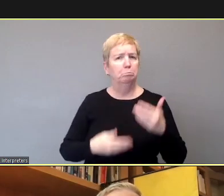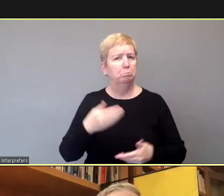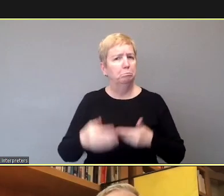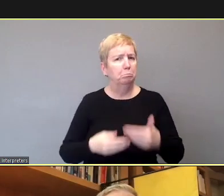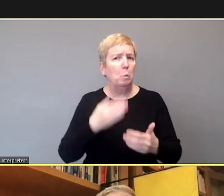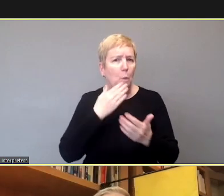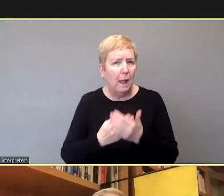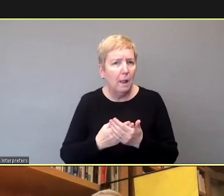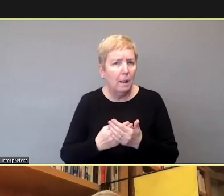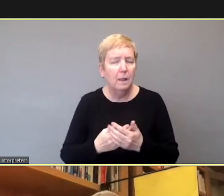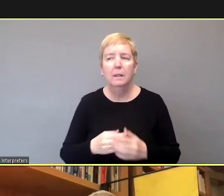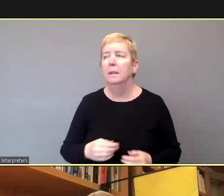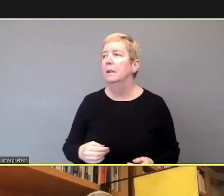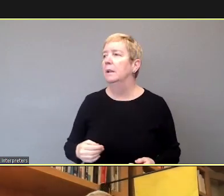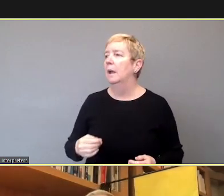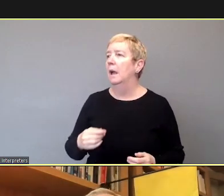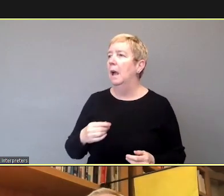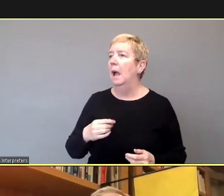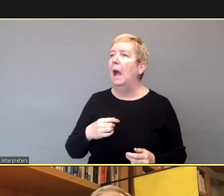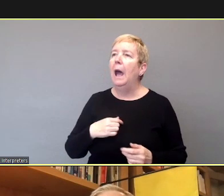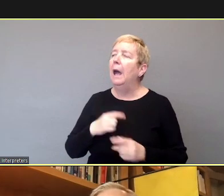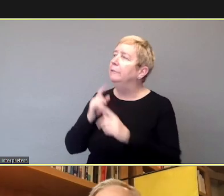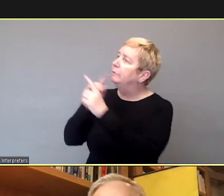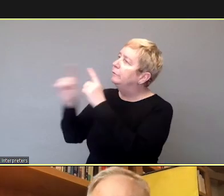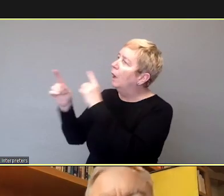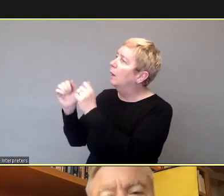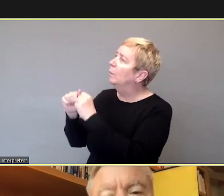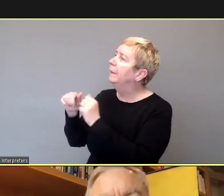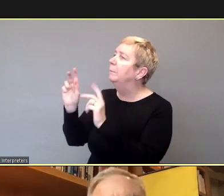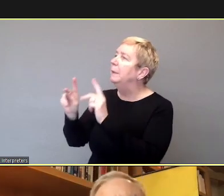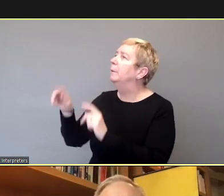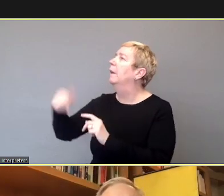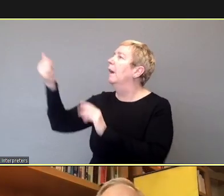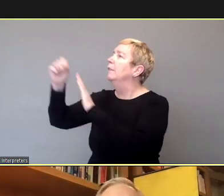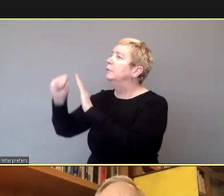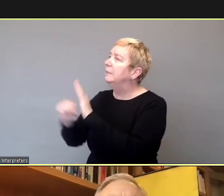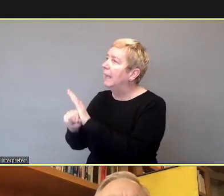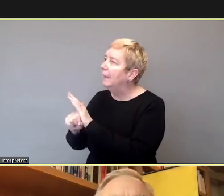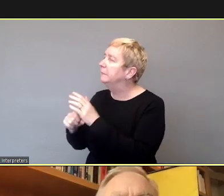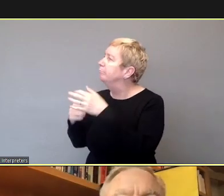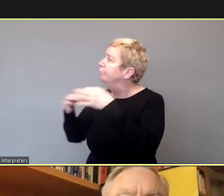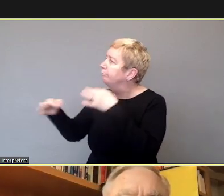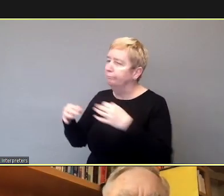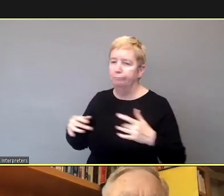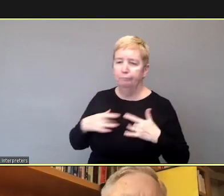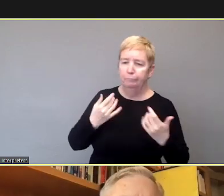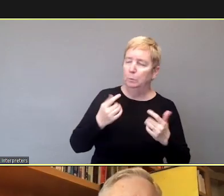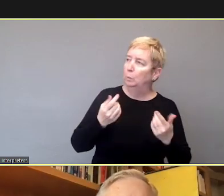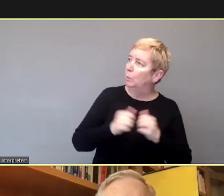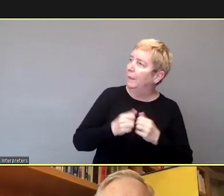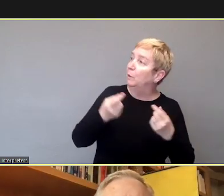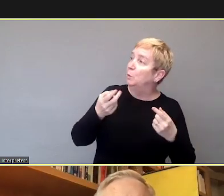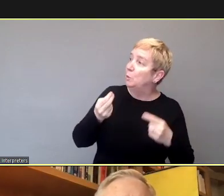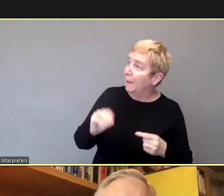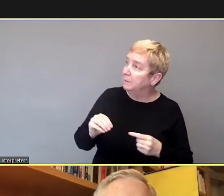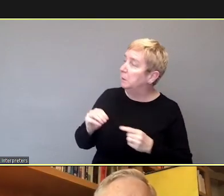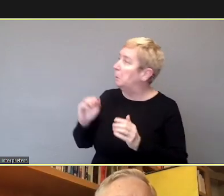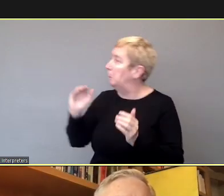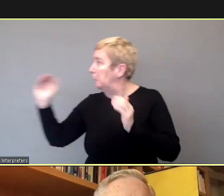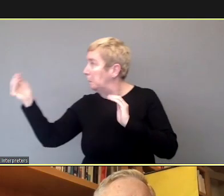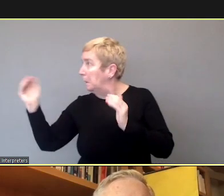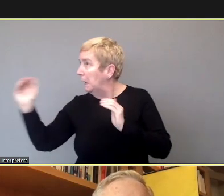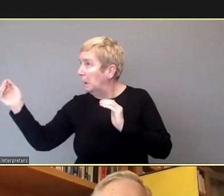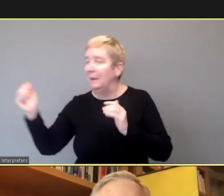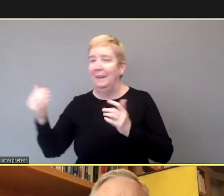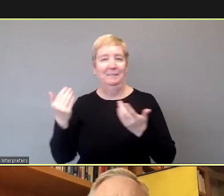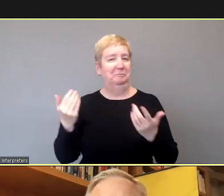curve. Talking with some people nationally today about how we were figuring this out. And once again, New Mexico kind of leading and